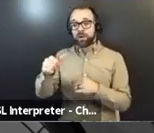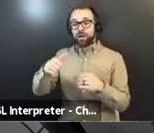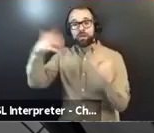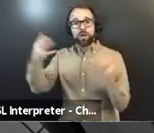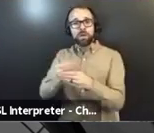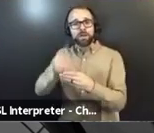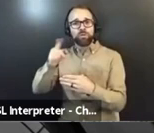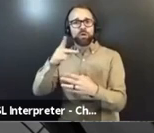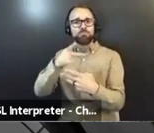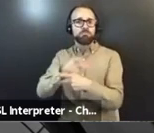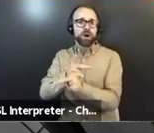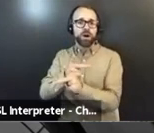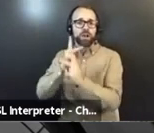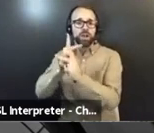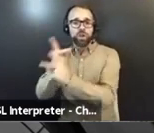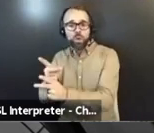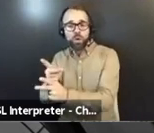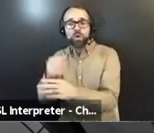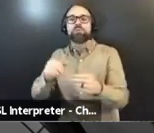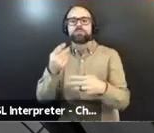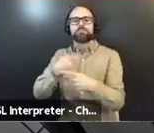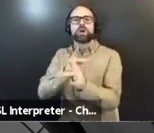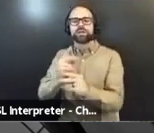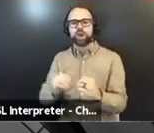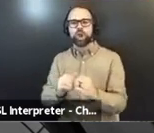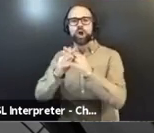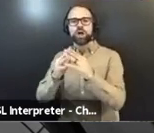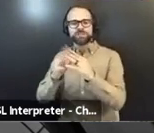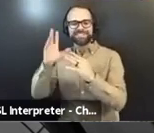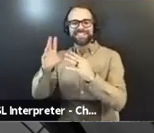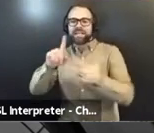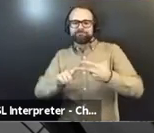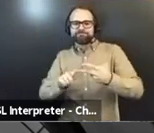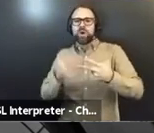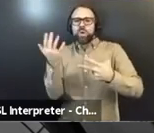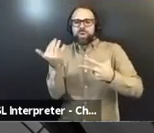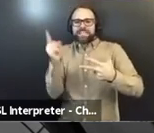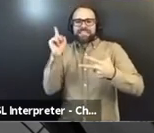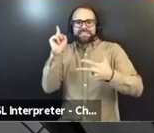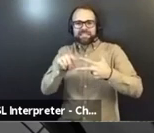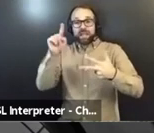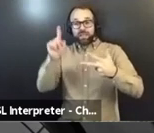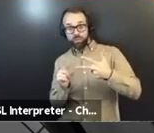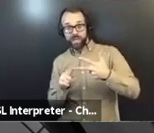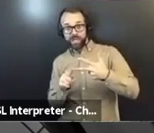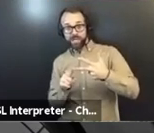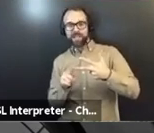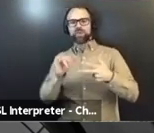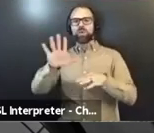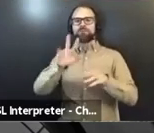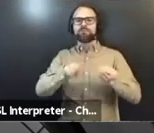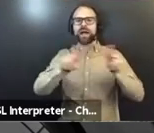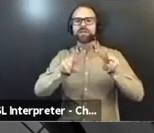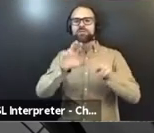right, try and explore non-dilutive, exhaust as much as you can. When you get to the stage 3 and your valuation is almost, you know, gone